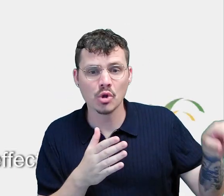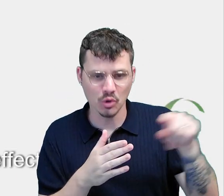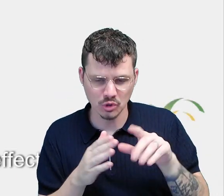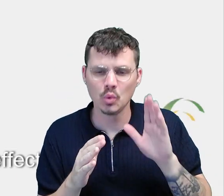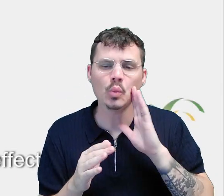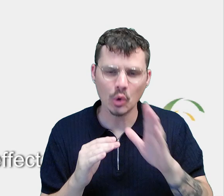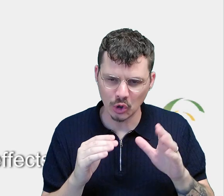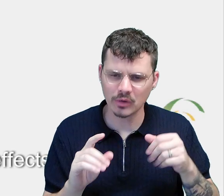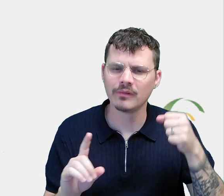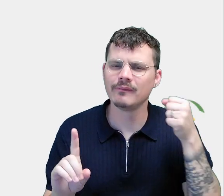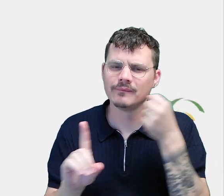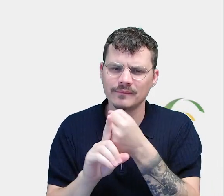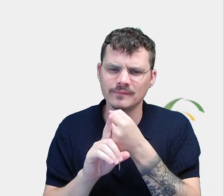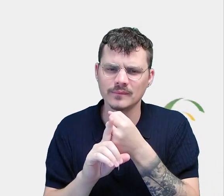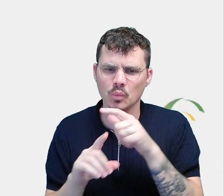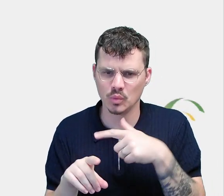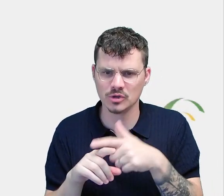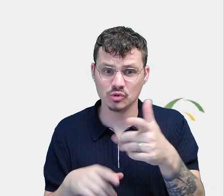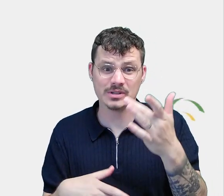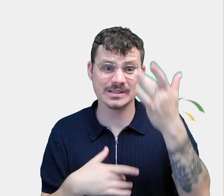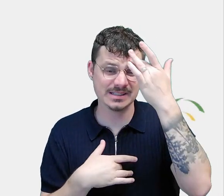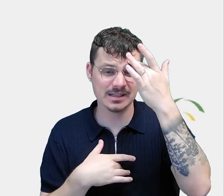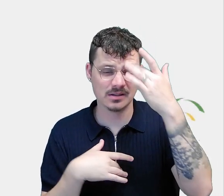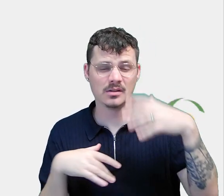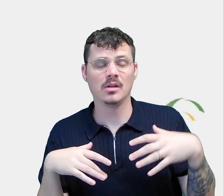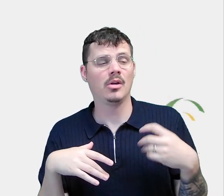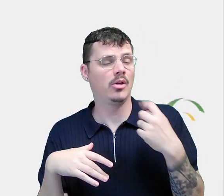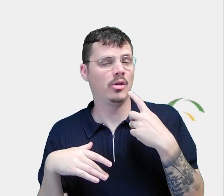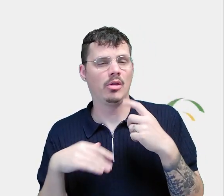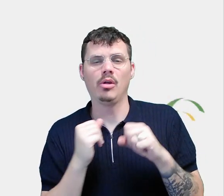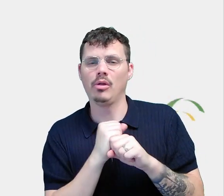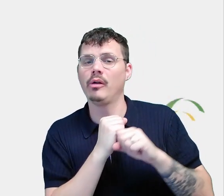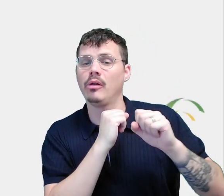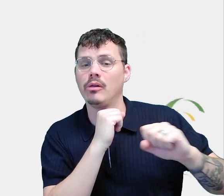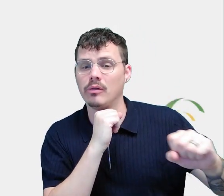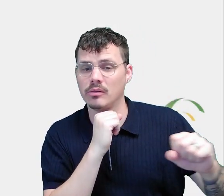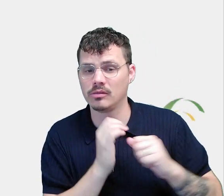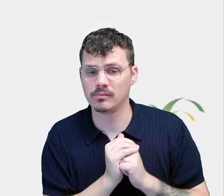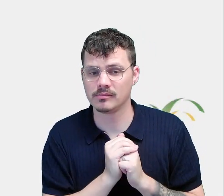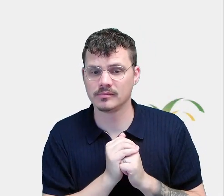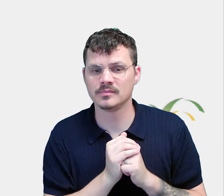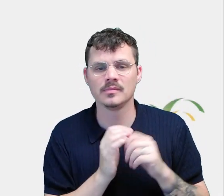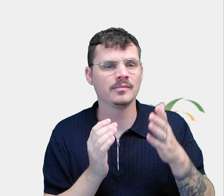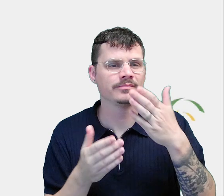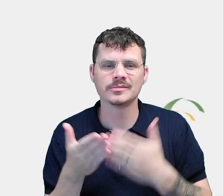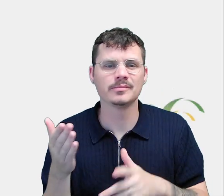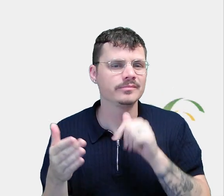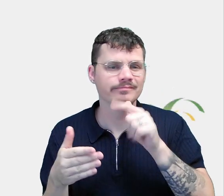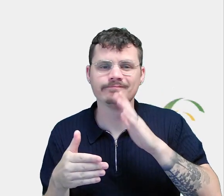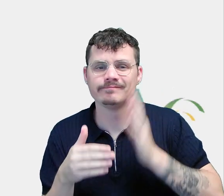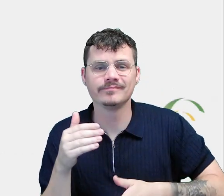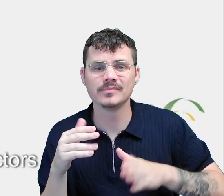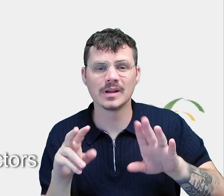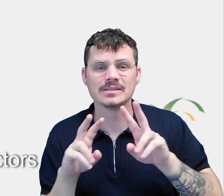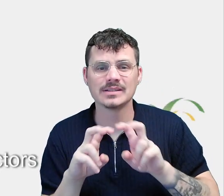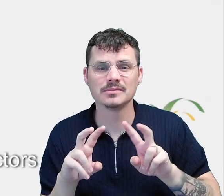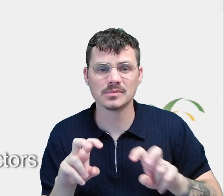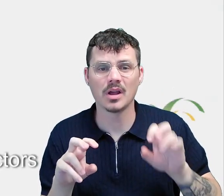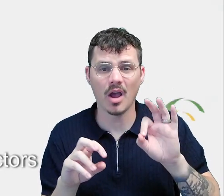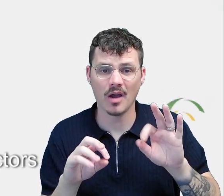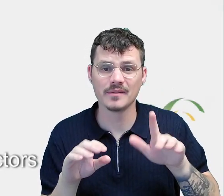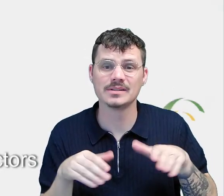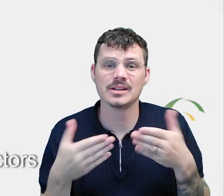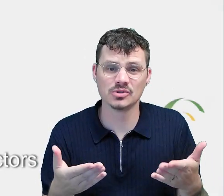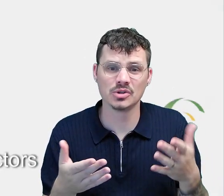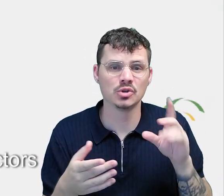markedly exaggerated effects when you're sick and comatose. Incomplete assessment of sedation